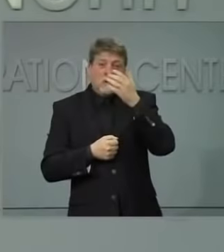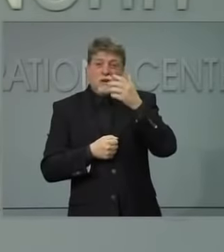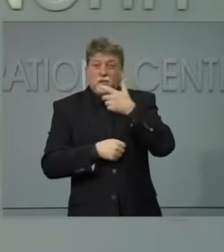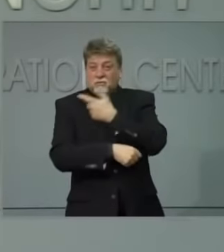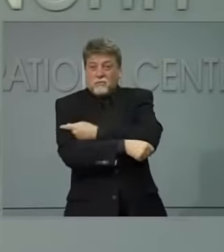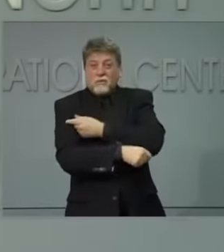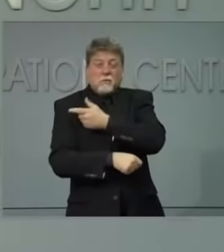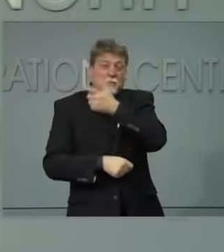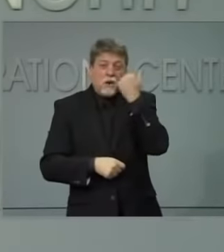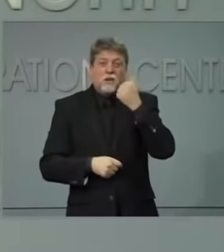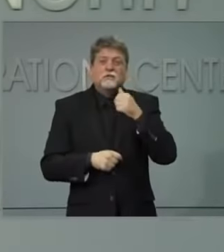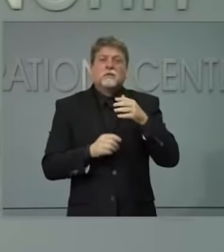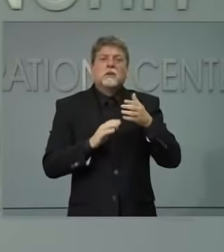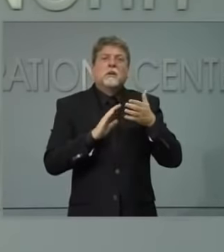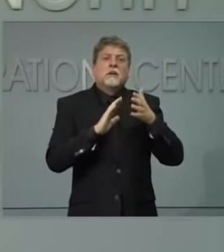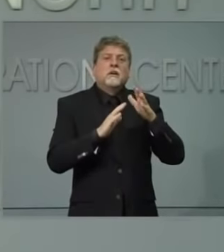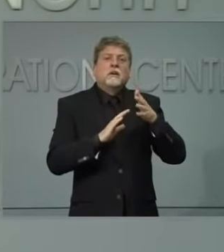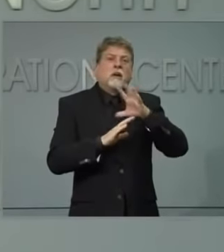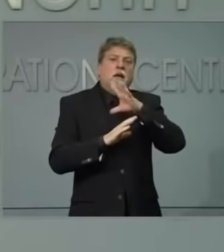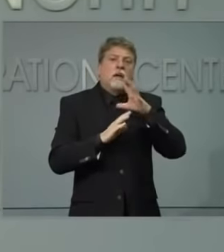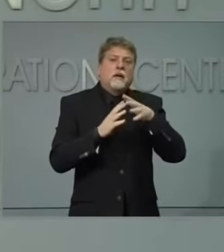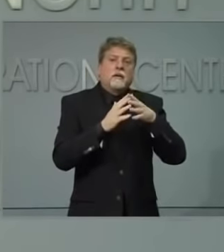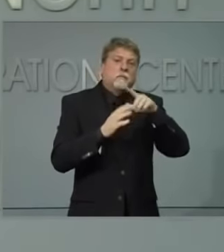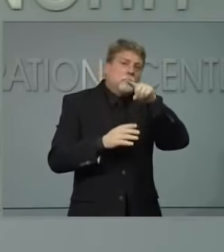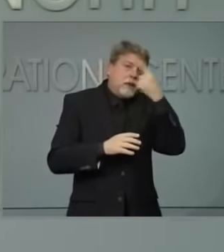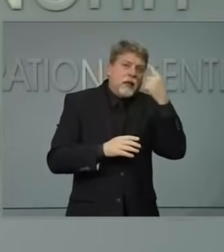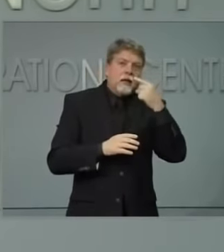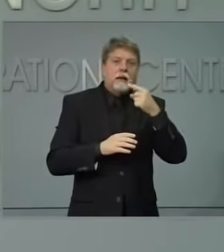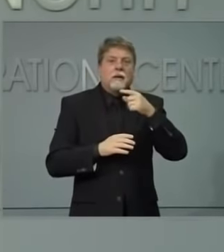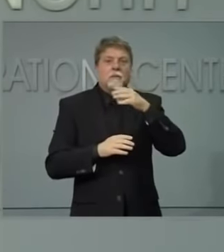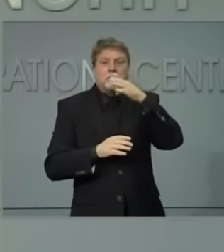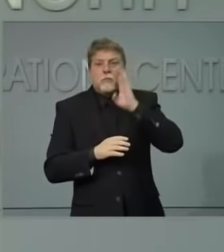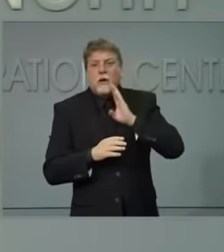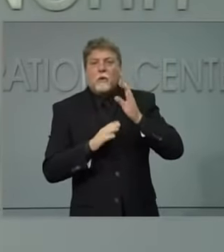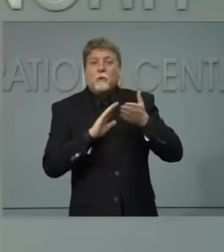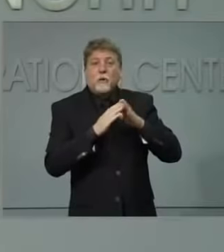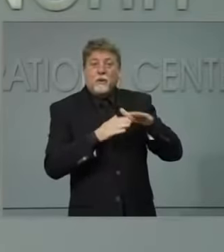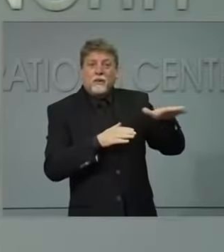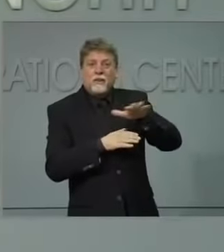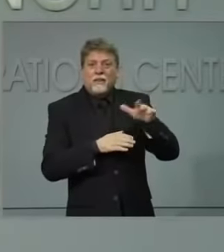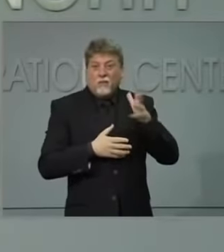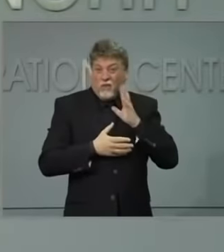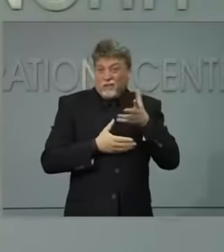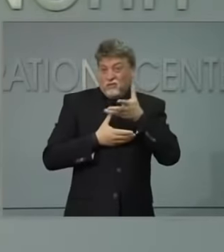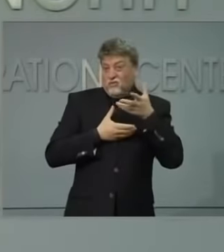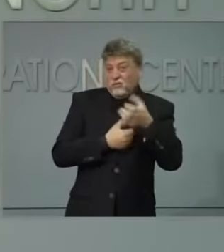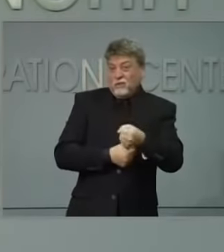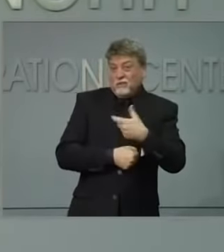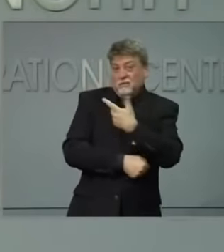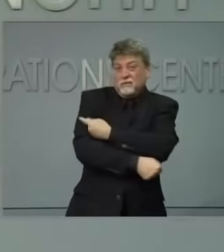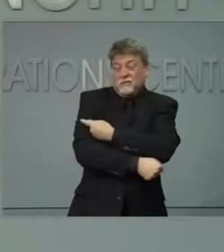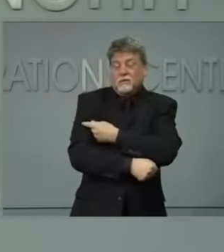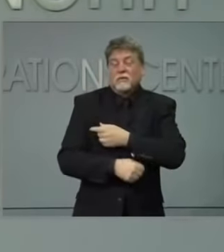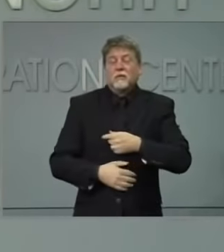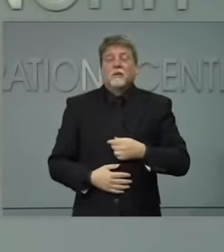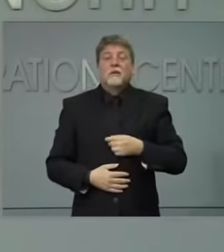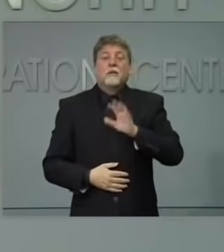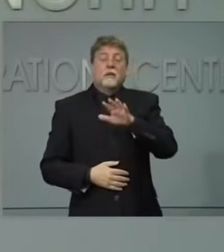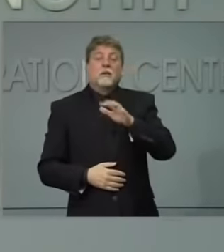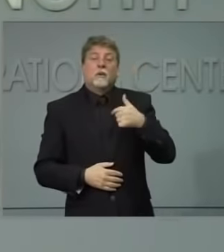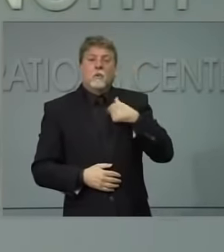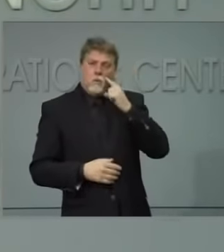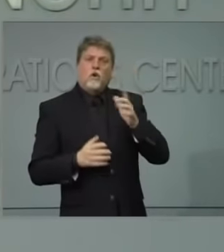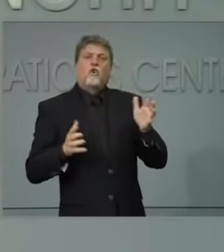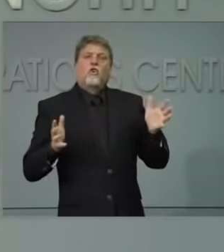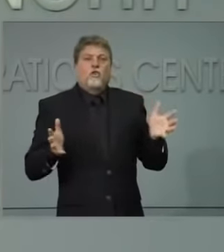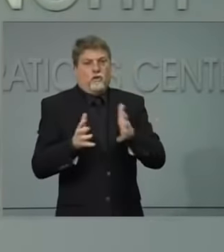We are encouraging people to take this vaccine when it is their turn. experts from around the